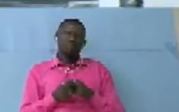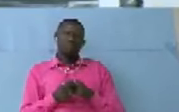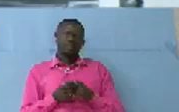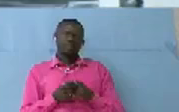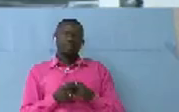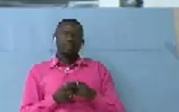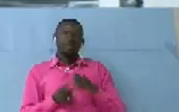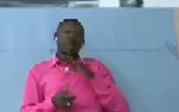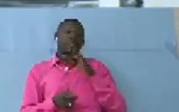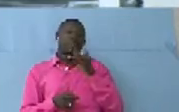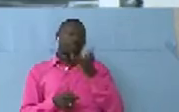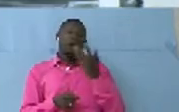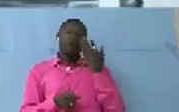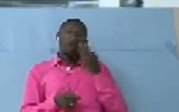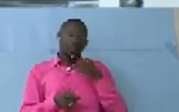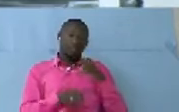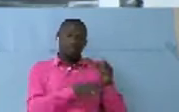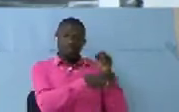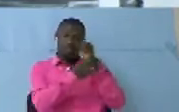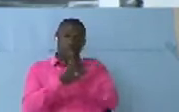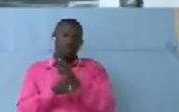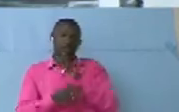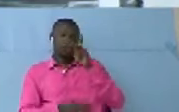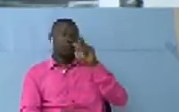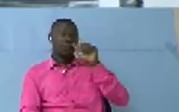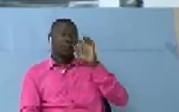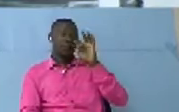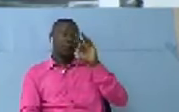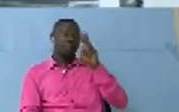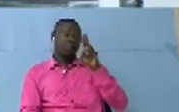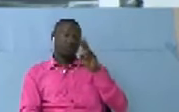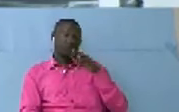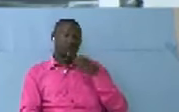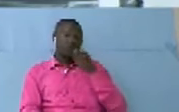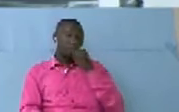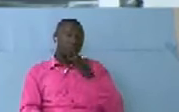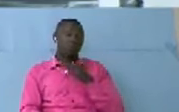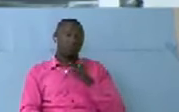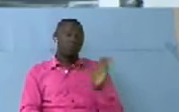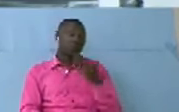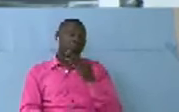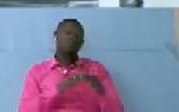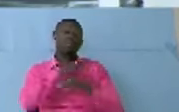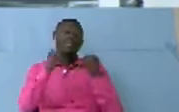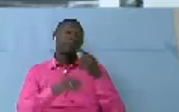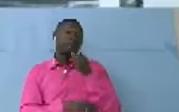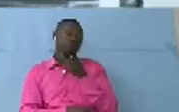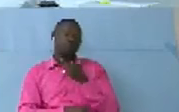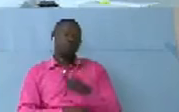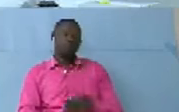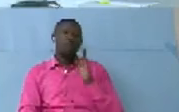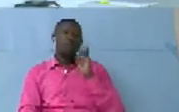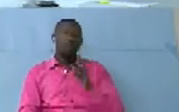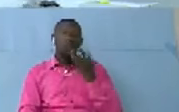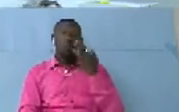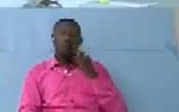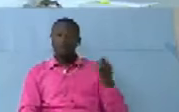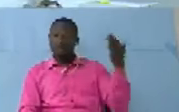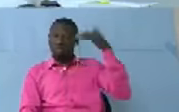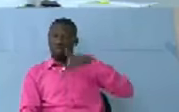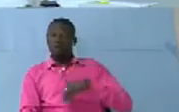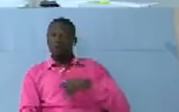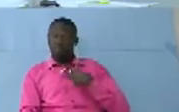fale. They told him that we are going to kill you. But now the jabo ko nda ko perkanu. But when he comes here, he's going to clarify that very clearly and tell us he may not